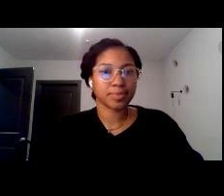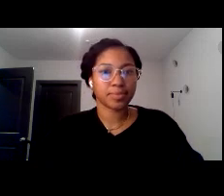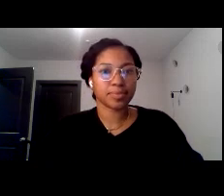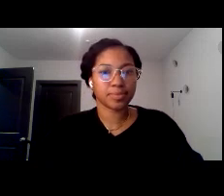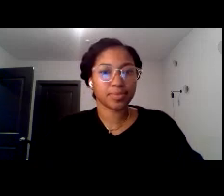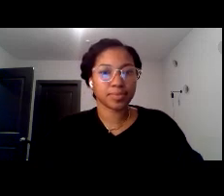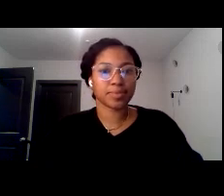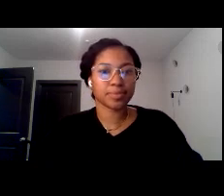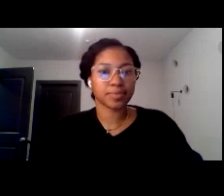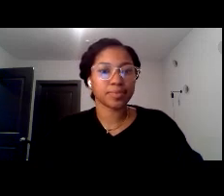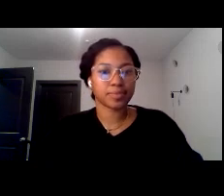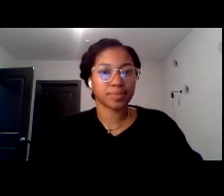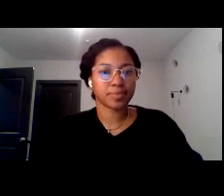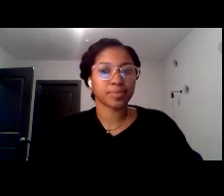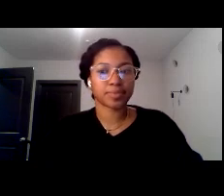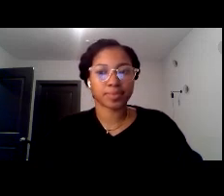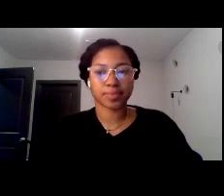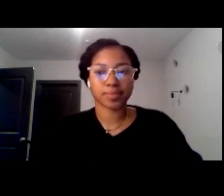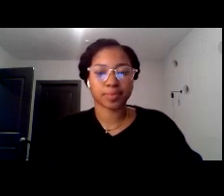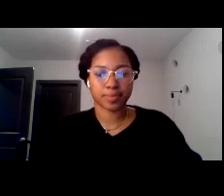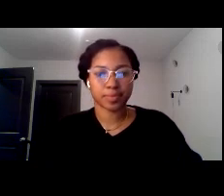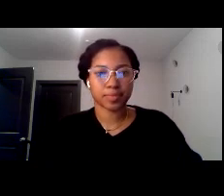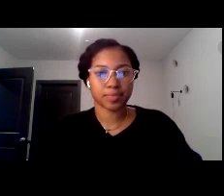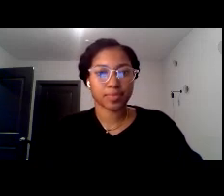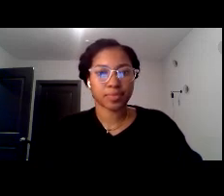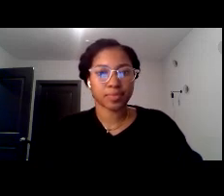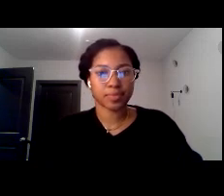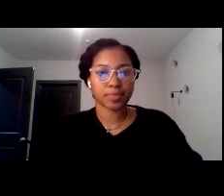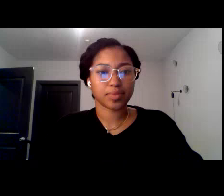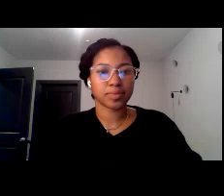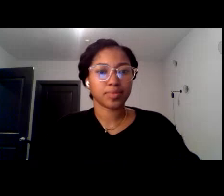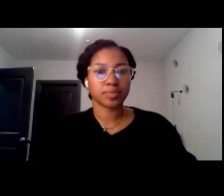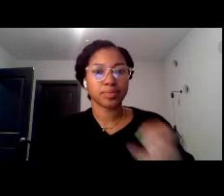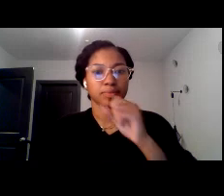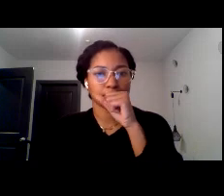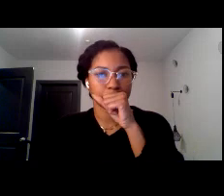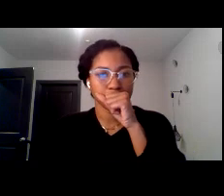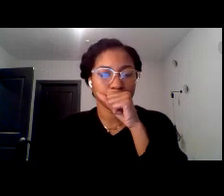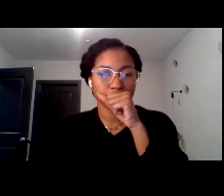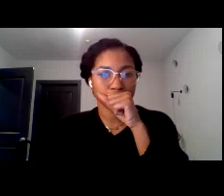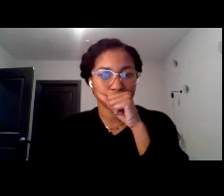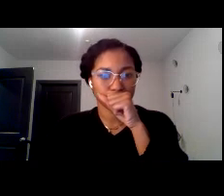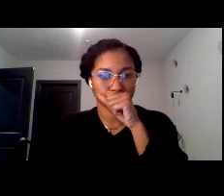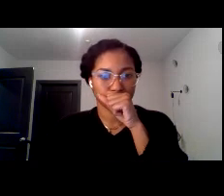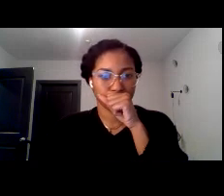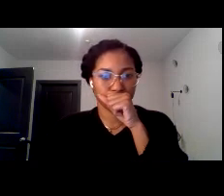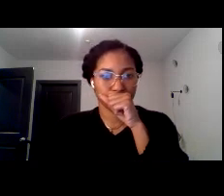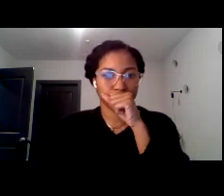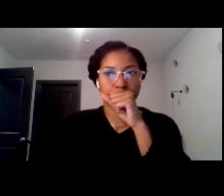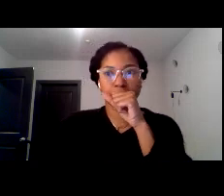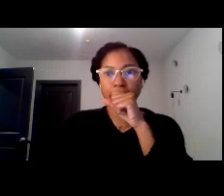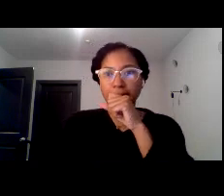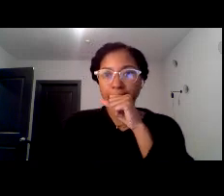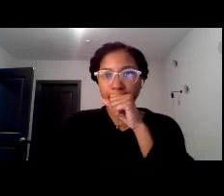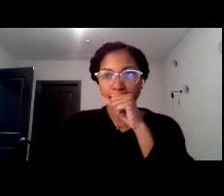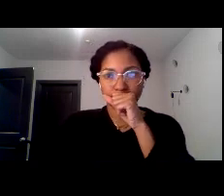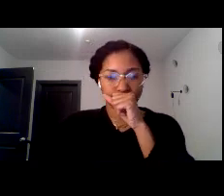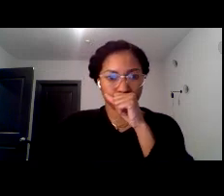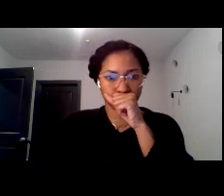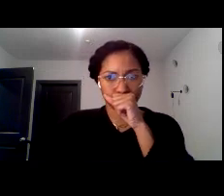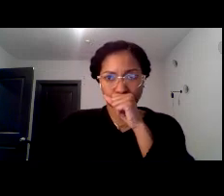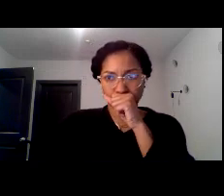not involved in selecting the contracts to be monitored due to the segregation of duties. So Latifa, if you can quickly just go over